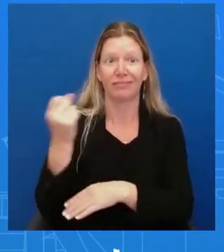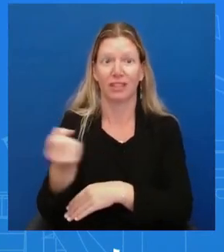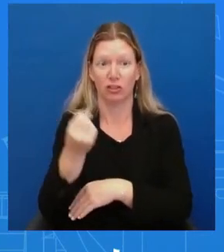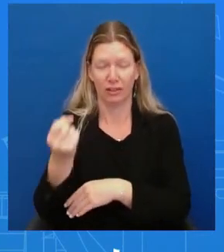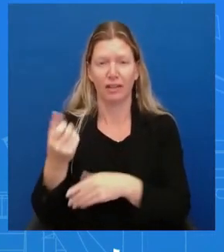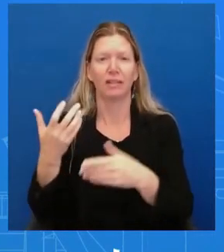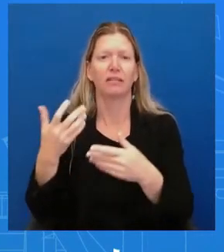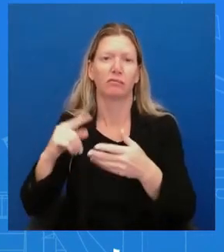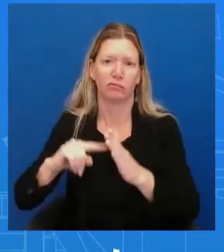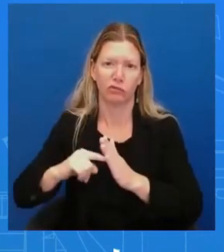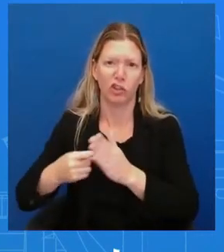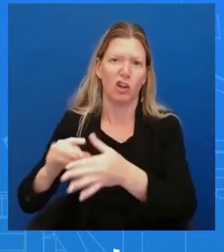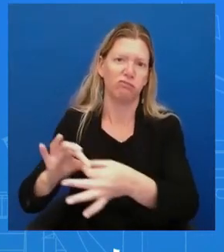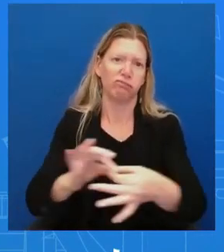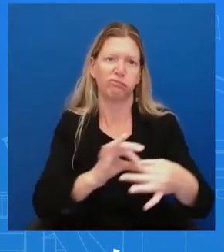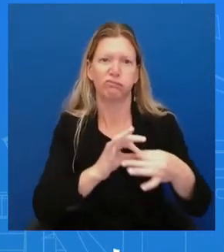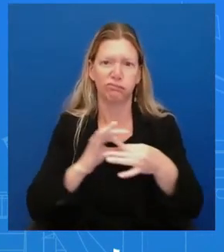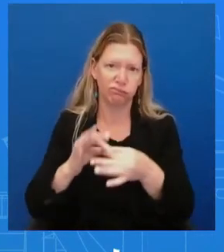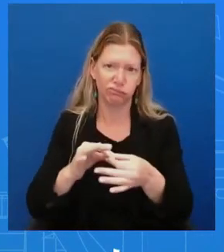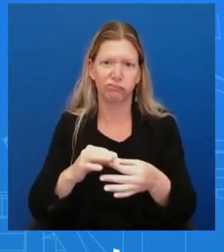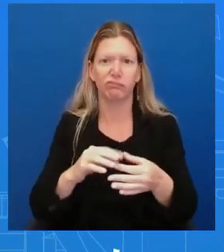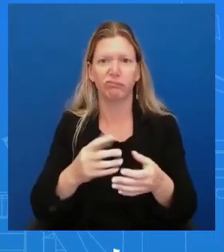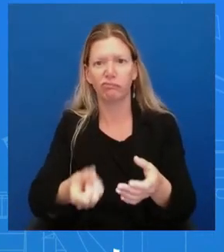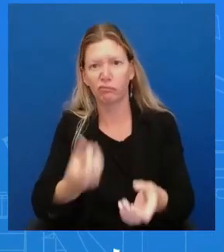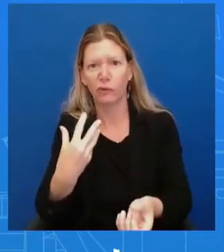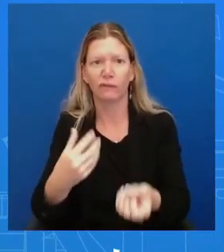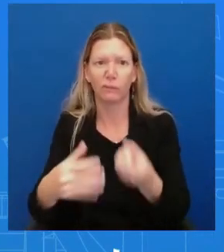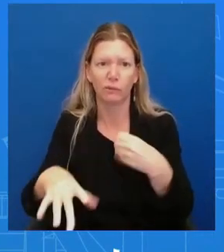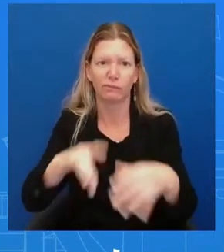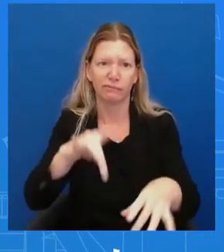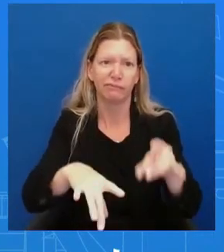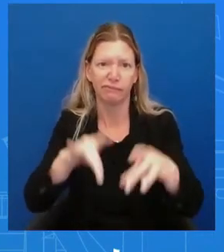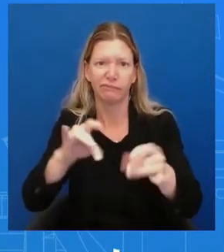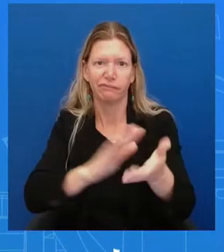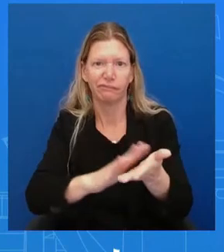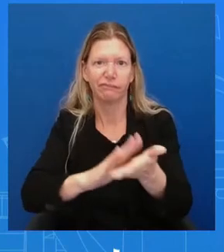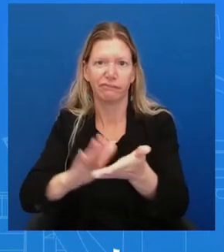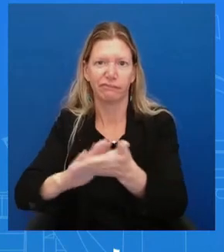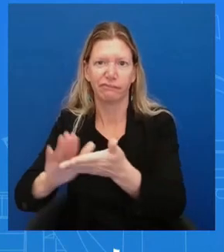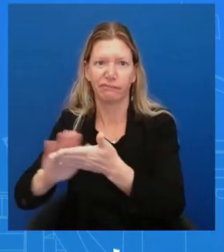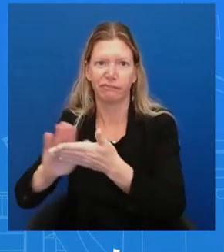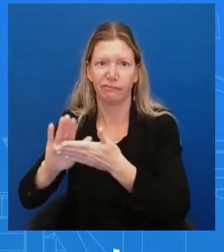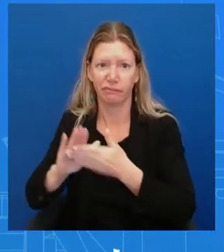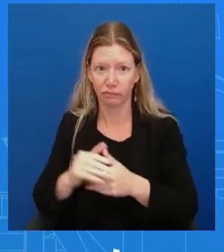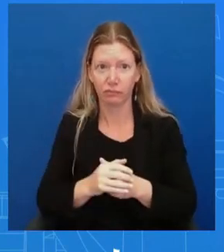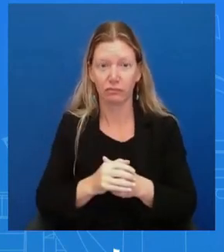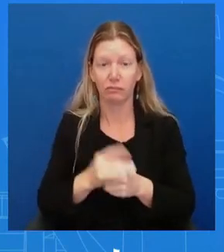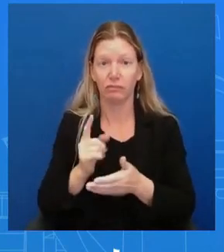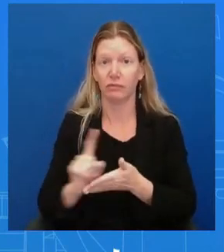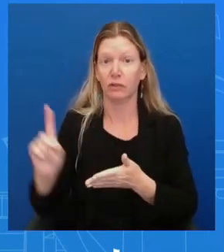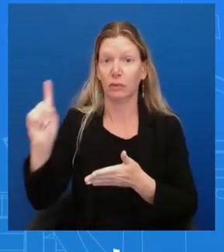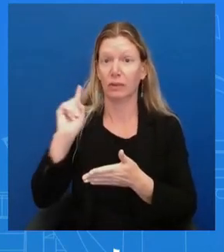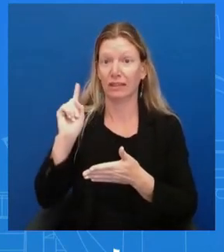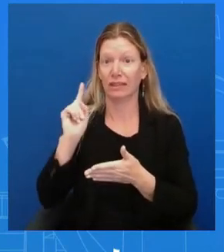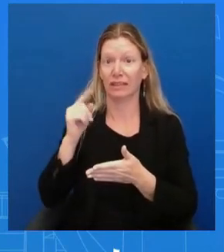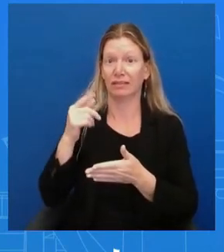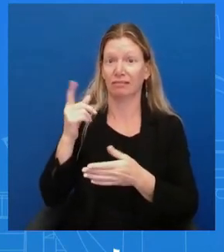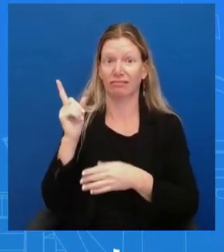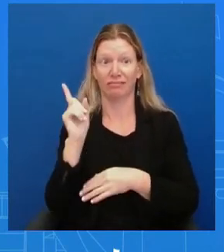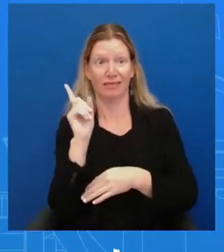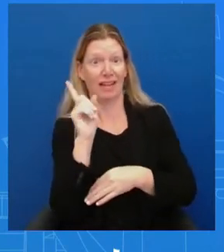of receiving the request, the U.S. Department of Transportation announced the immediate availability of $60 million in quick